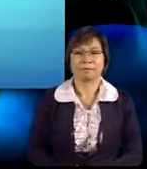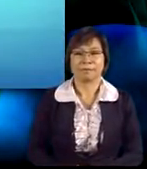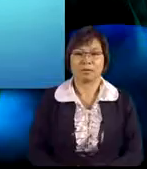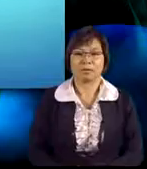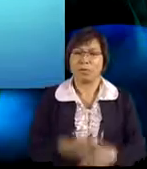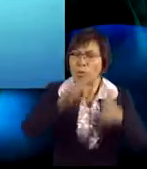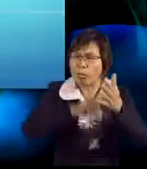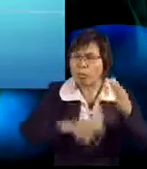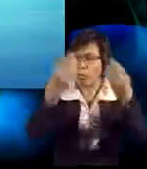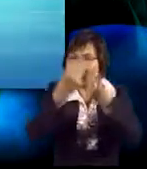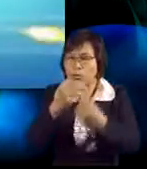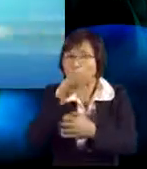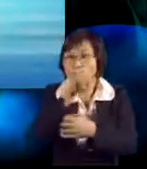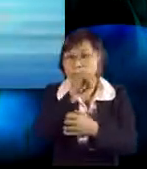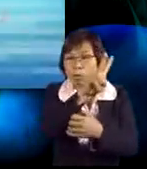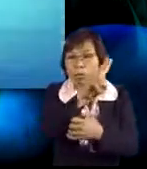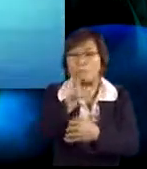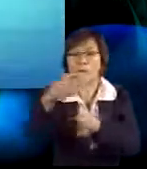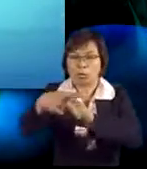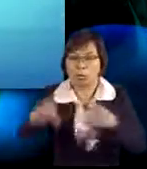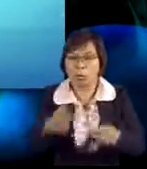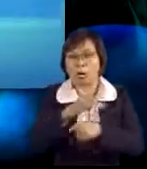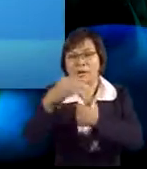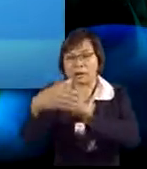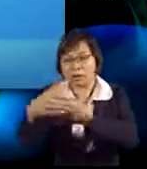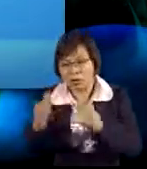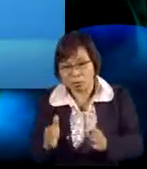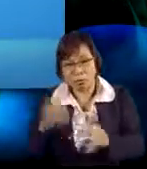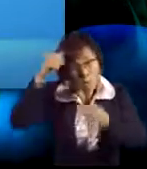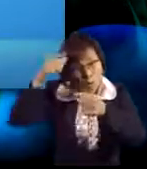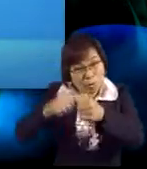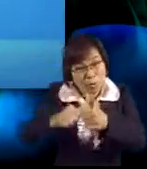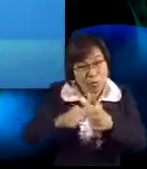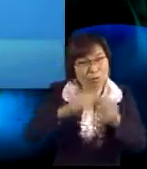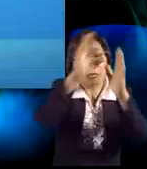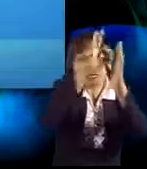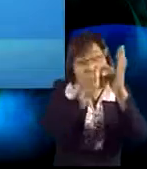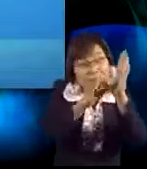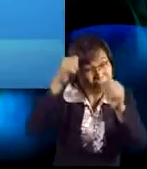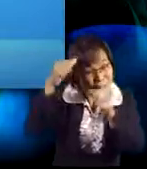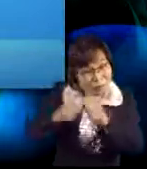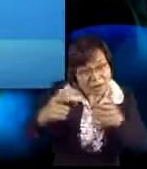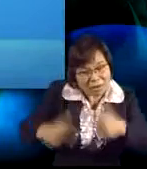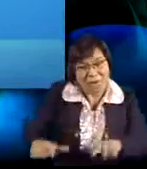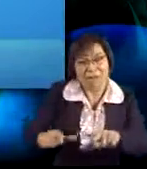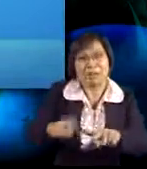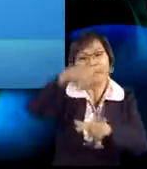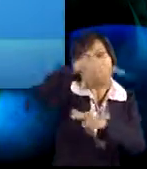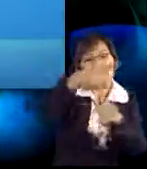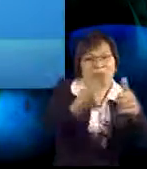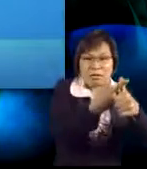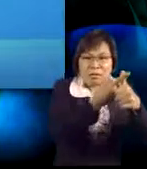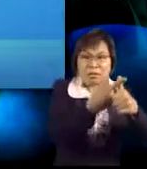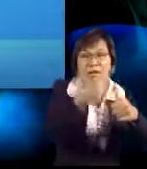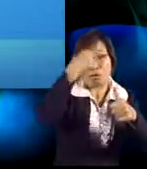What is the total volume of cuboid P and Q? Remember the formula? Let's do P first.